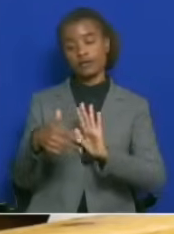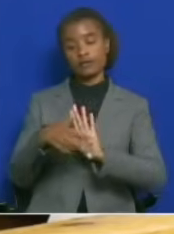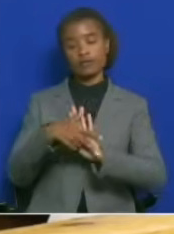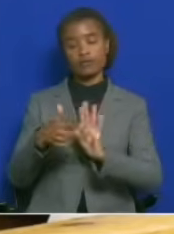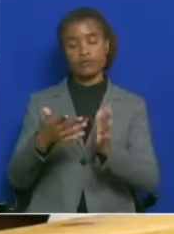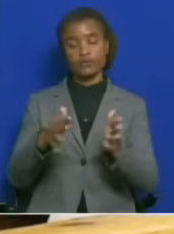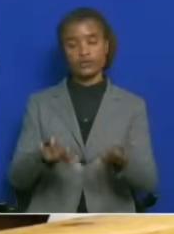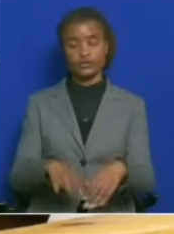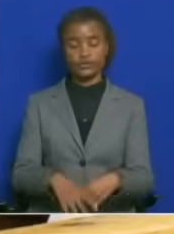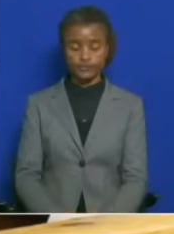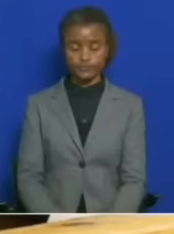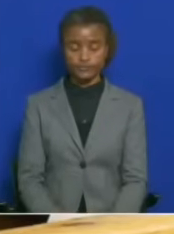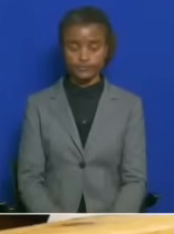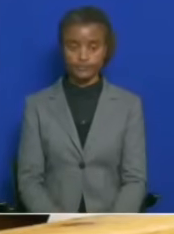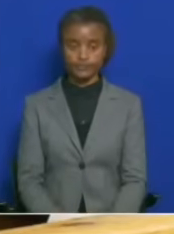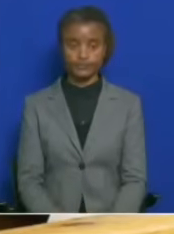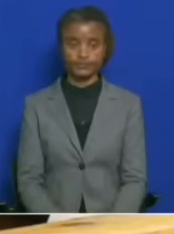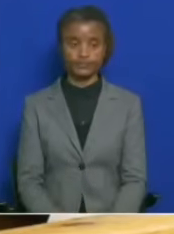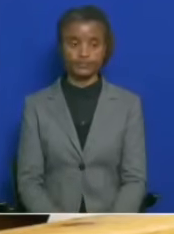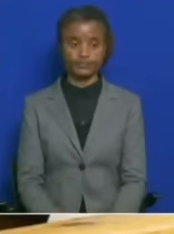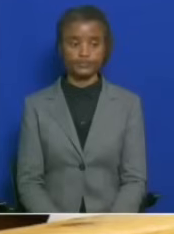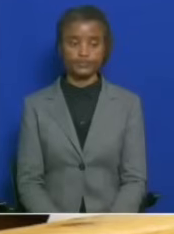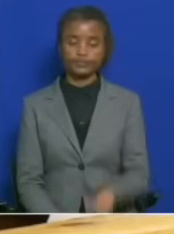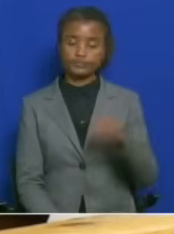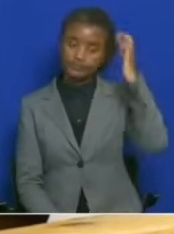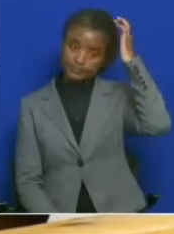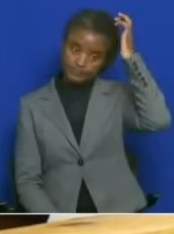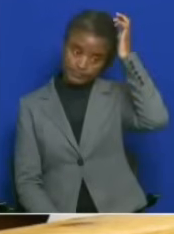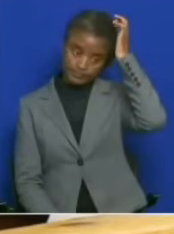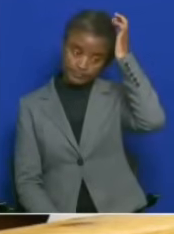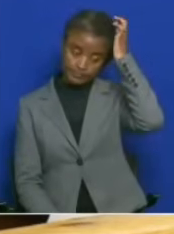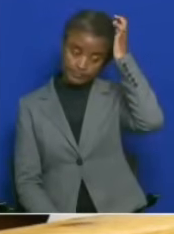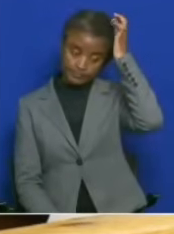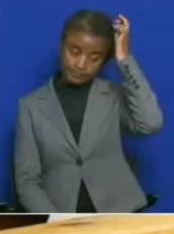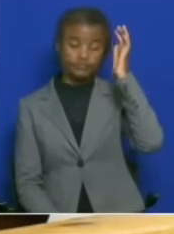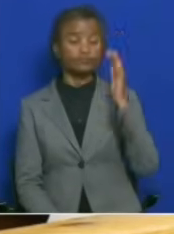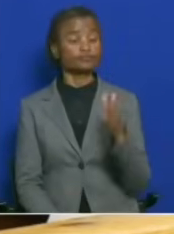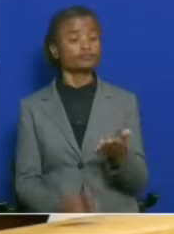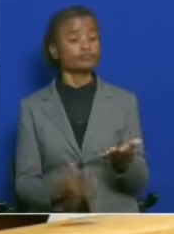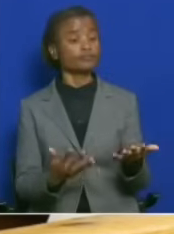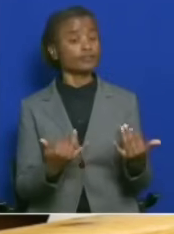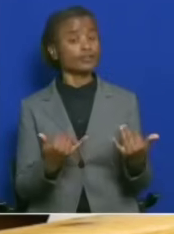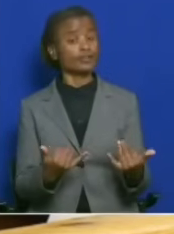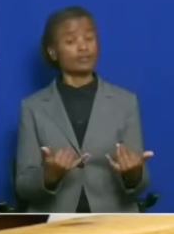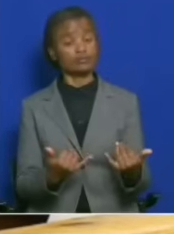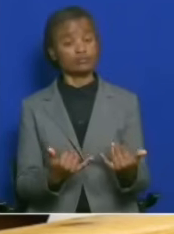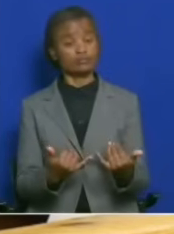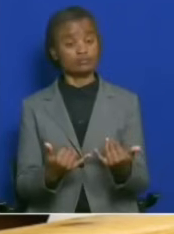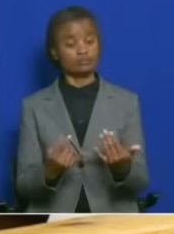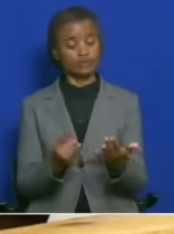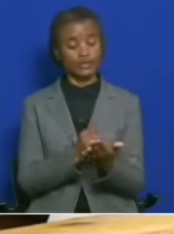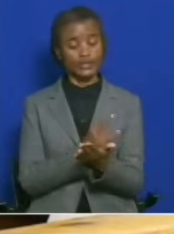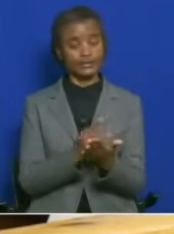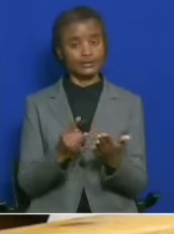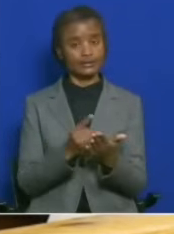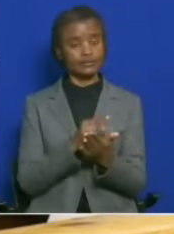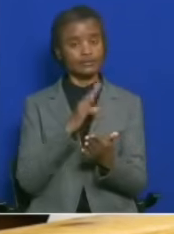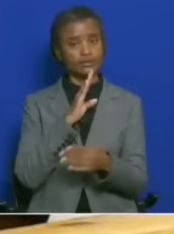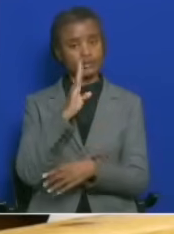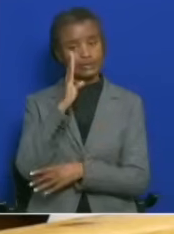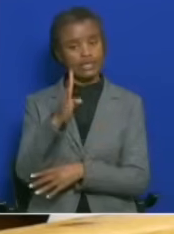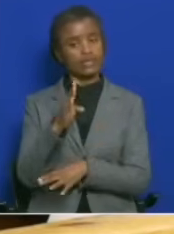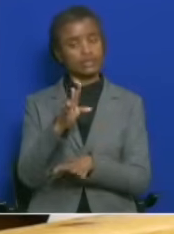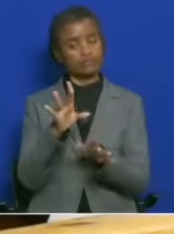So this now, Chair and Commissioners, is the most direct link. We've seen already Mr. Fani Molefe come